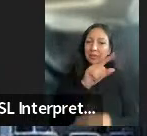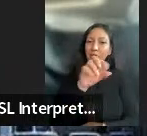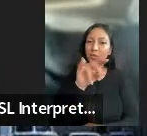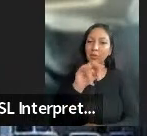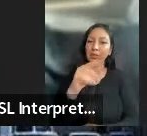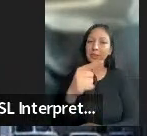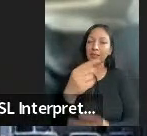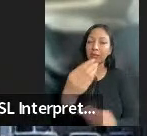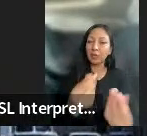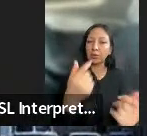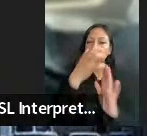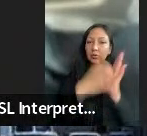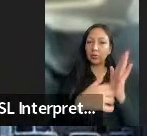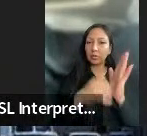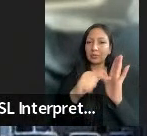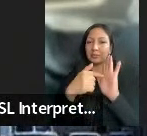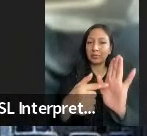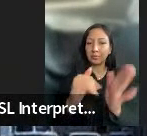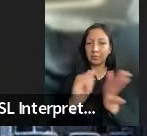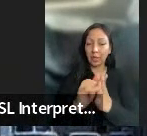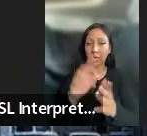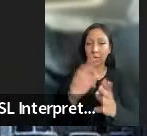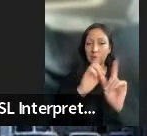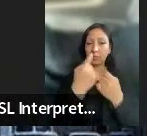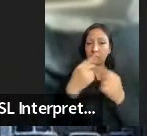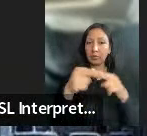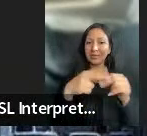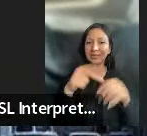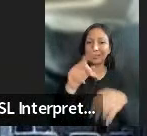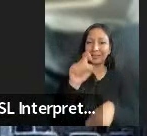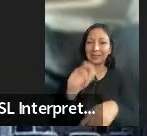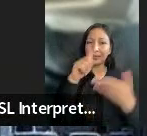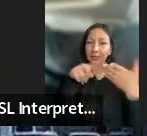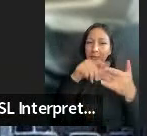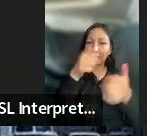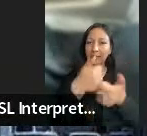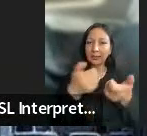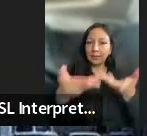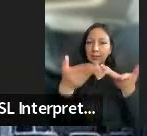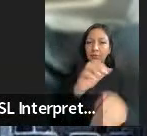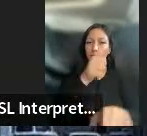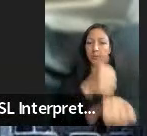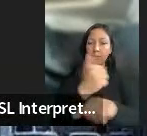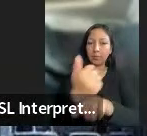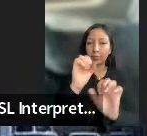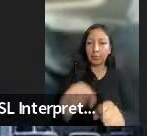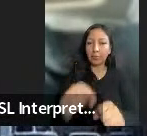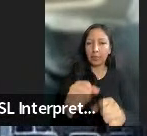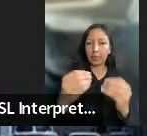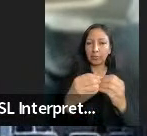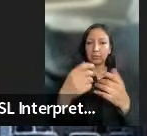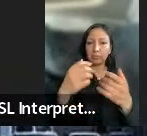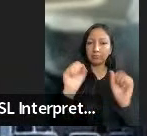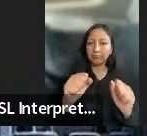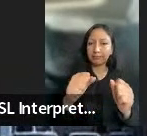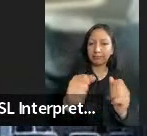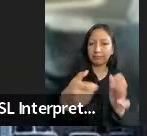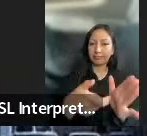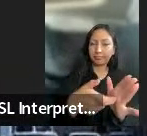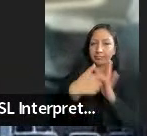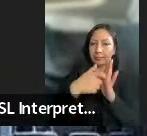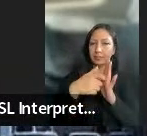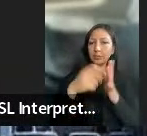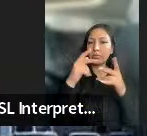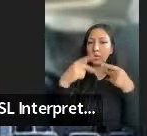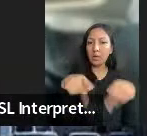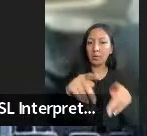drafted, seems to indicate that the Department of Buildings must investigate each proposed installation to deem it appropriate. What we've heard in our